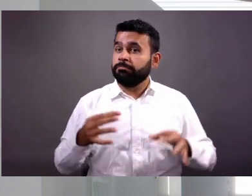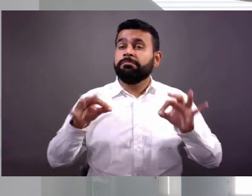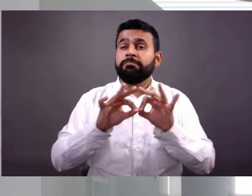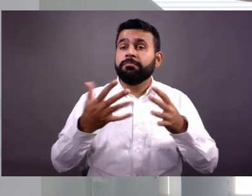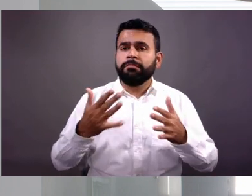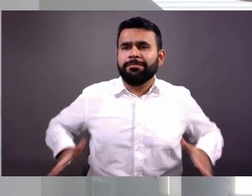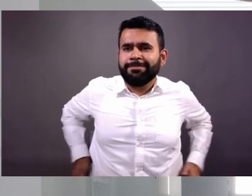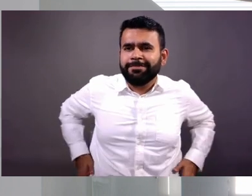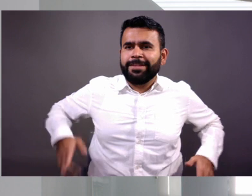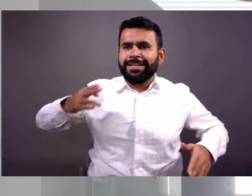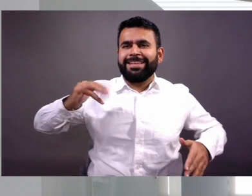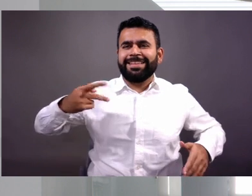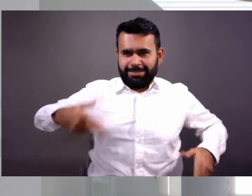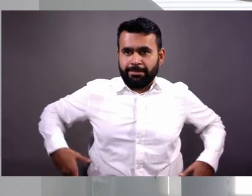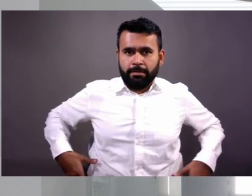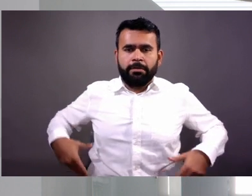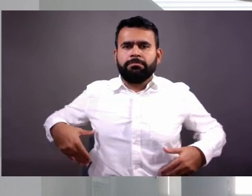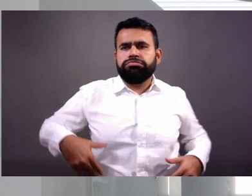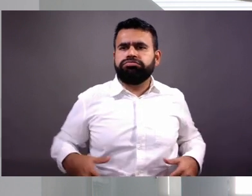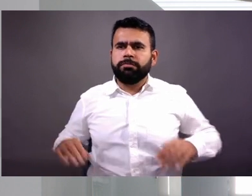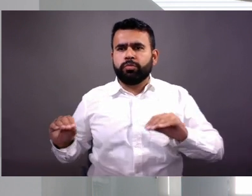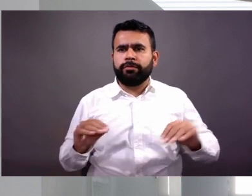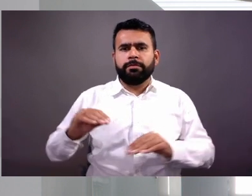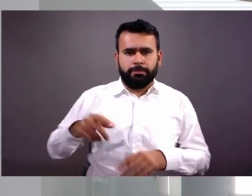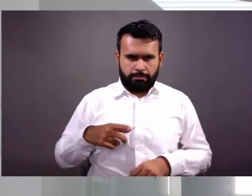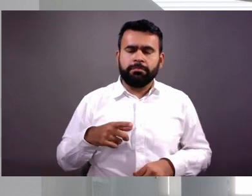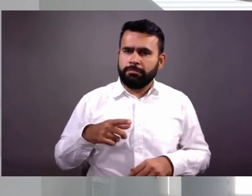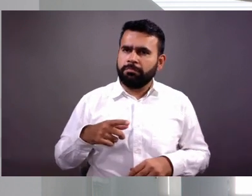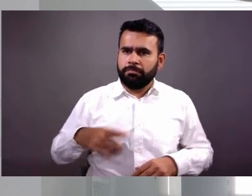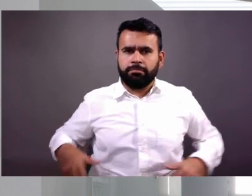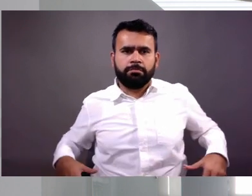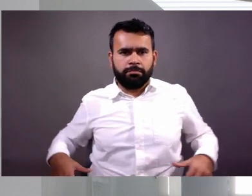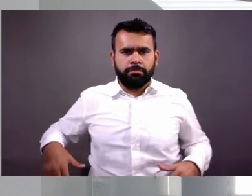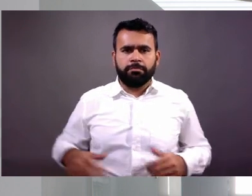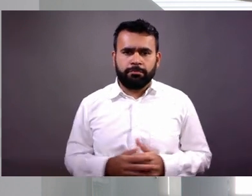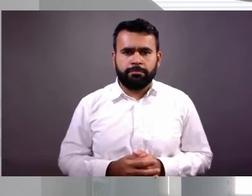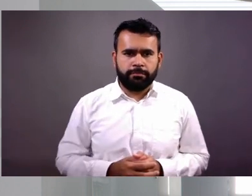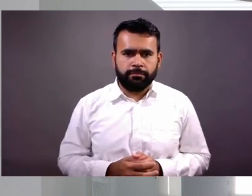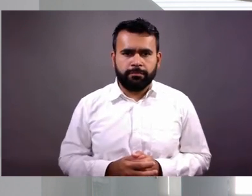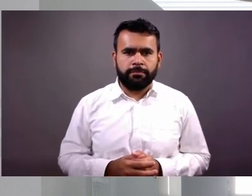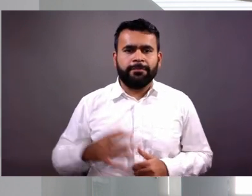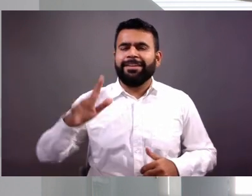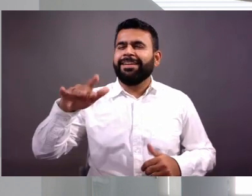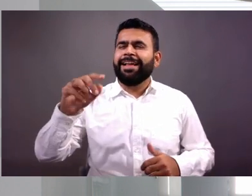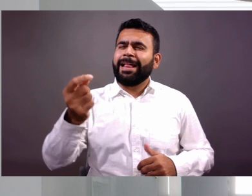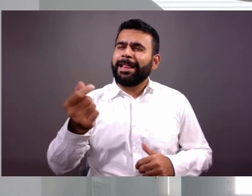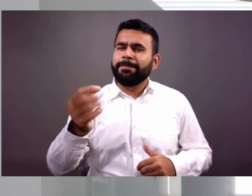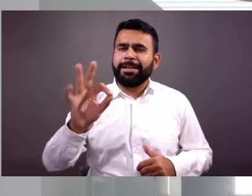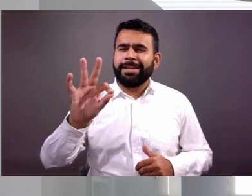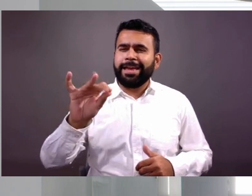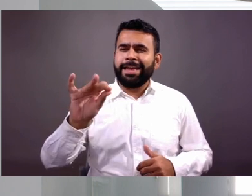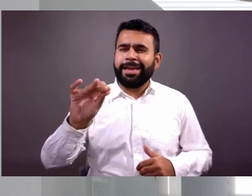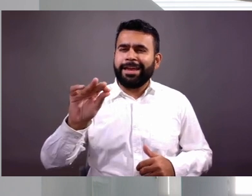with the whole hip shift thing. So if we're going to start with the left side, what I'm going to do is I'm going to start with my hands up here, almost like a 90 degree, but kind of lazy in this